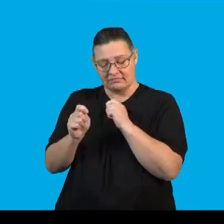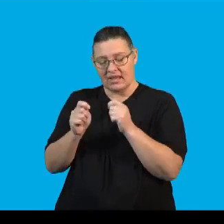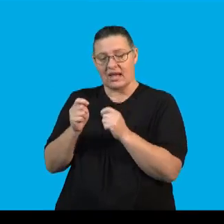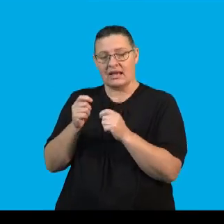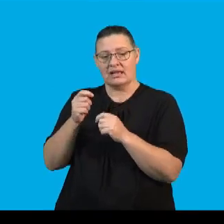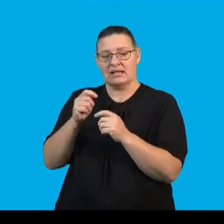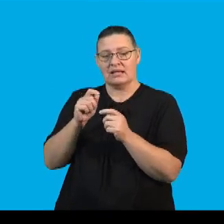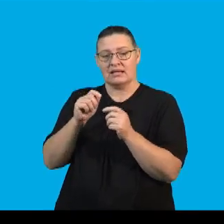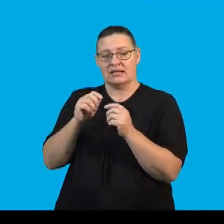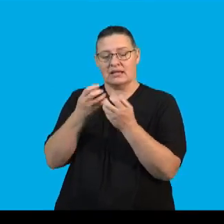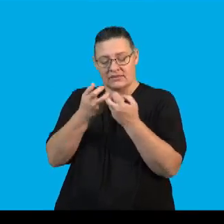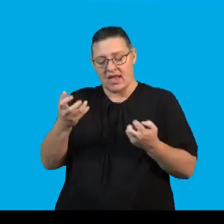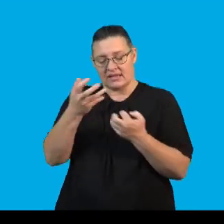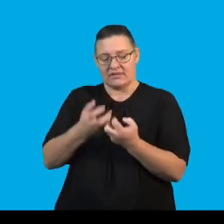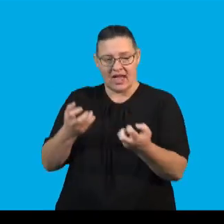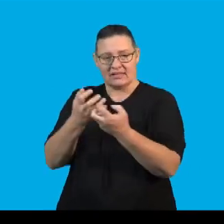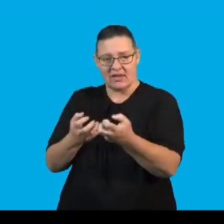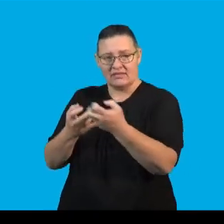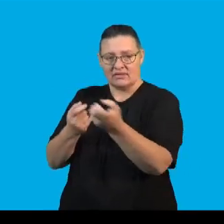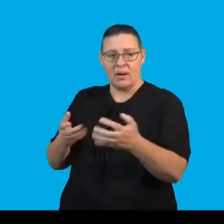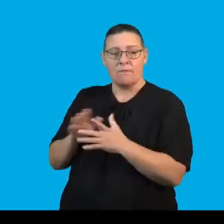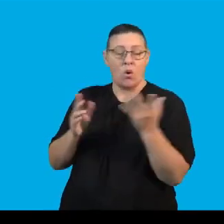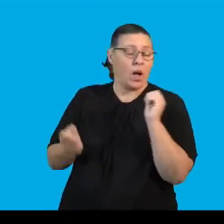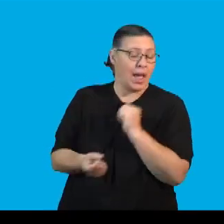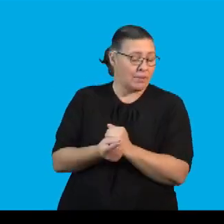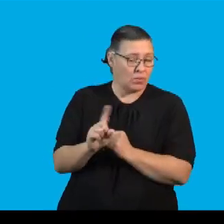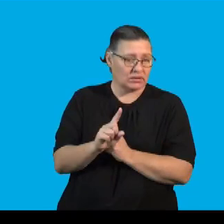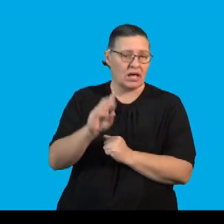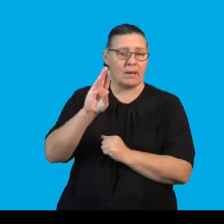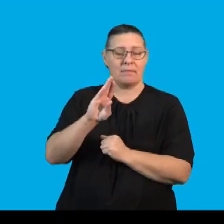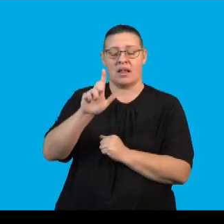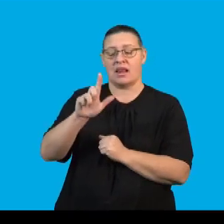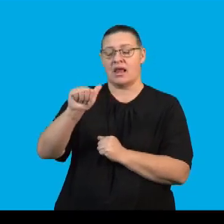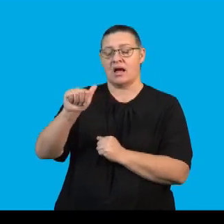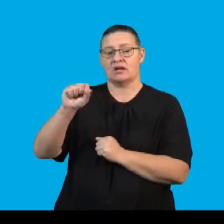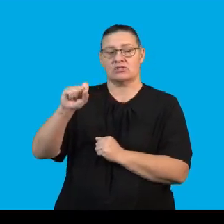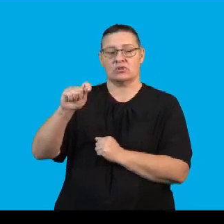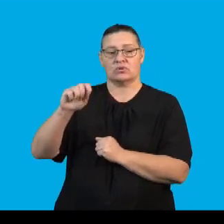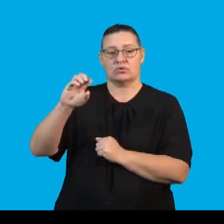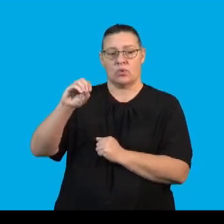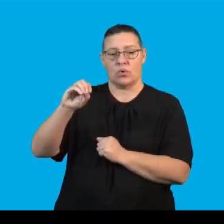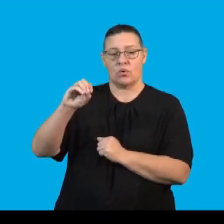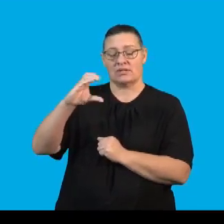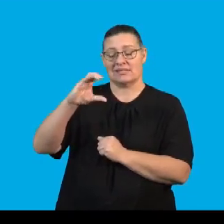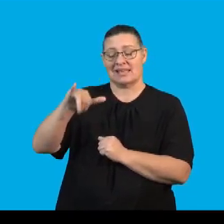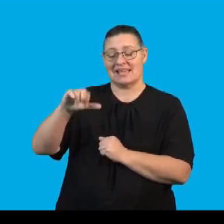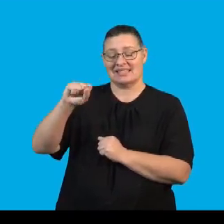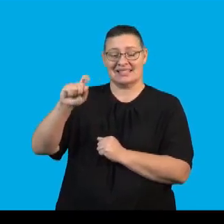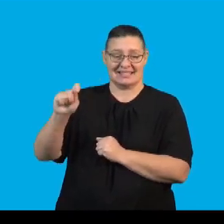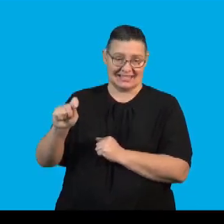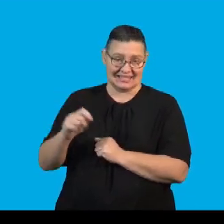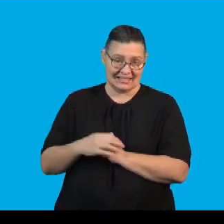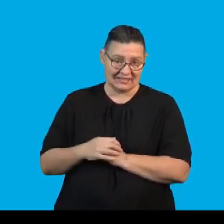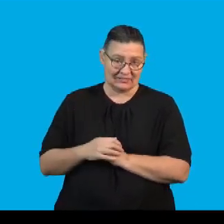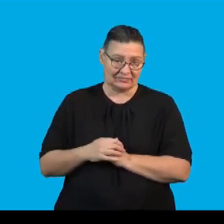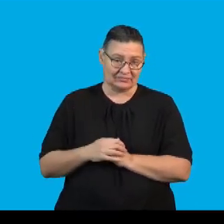this is on the way, which divides to form a blastocyst. Blastocyst. Be careful, you cannot